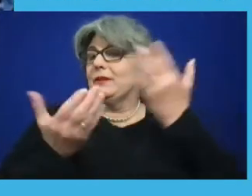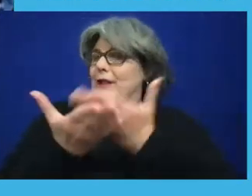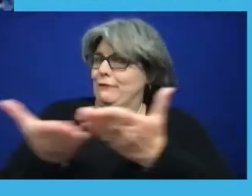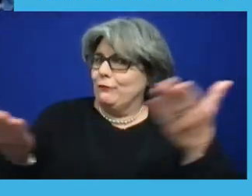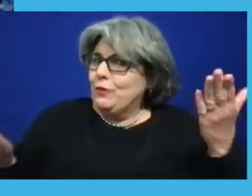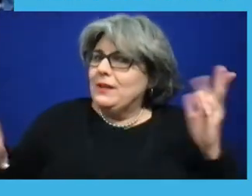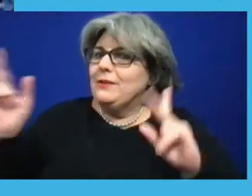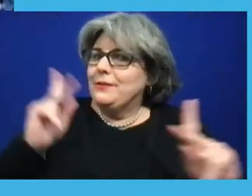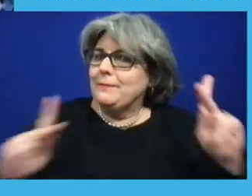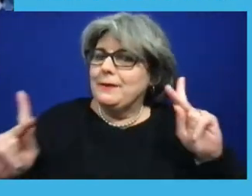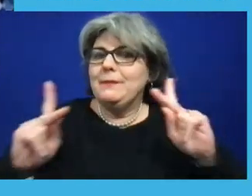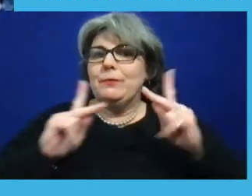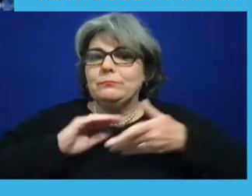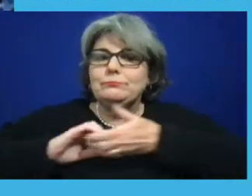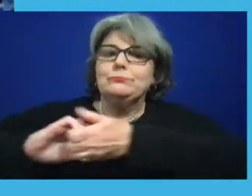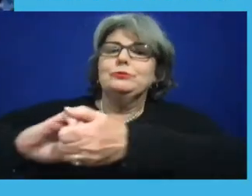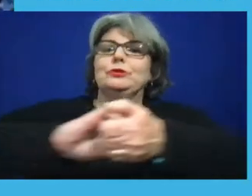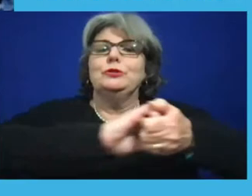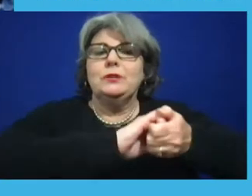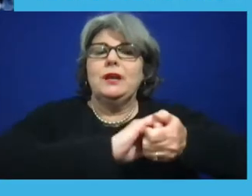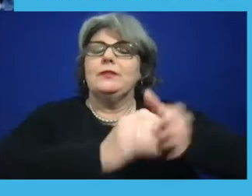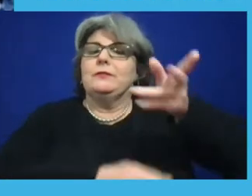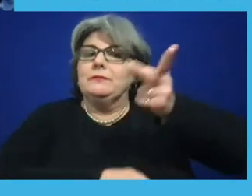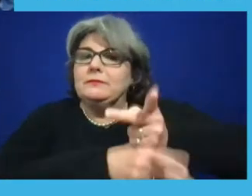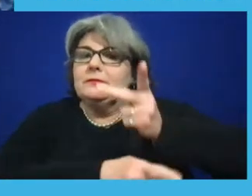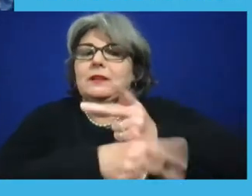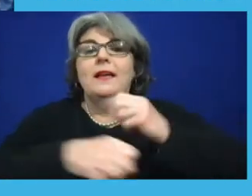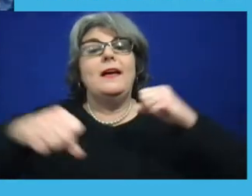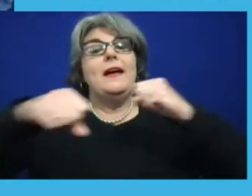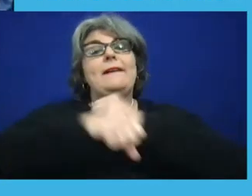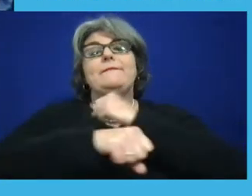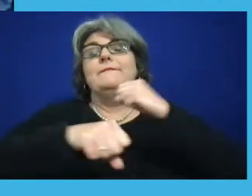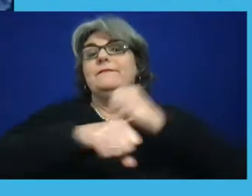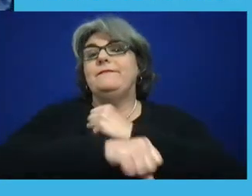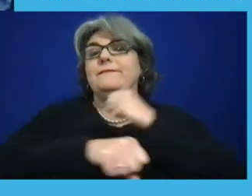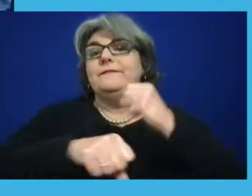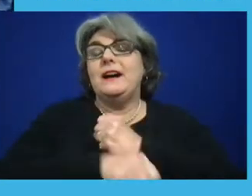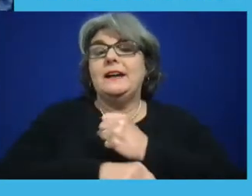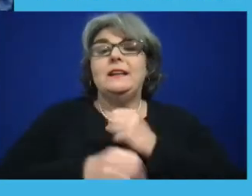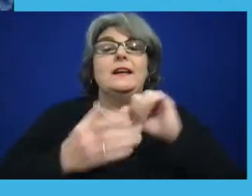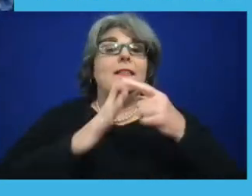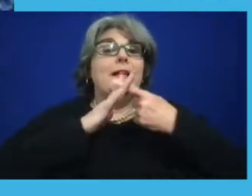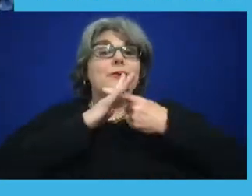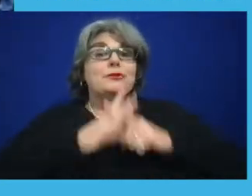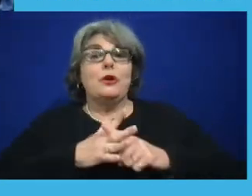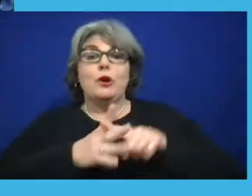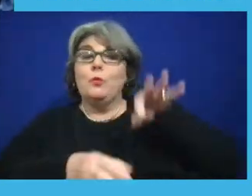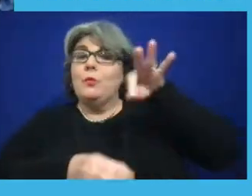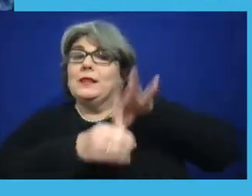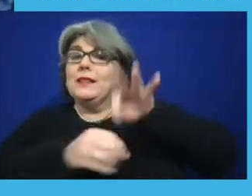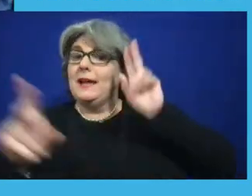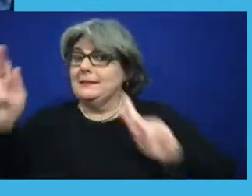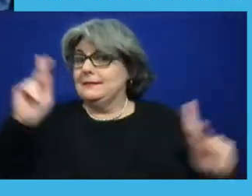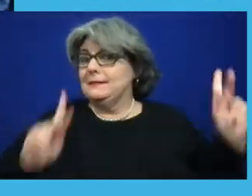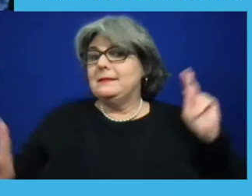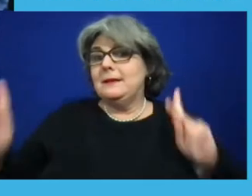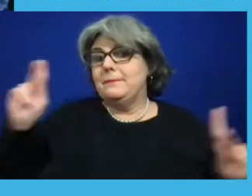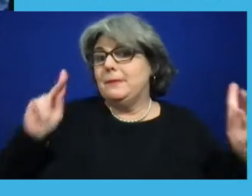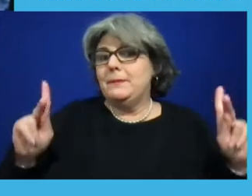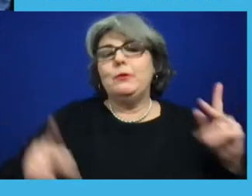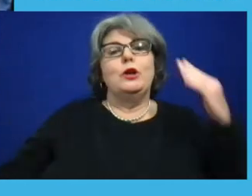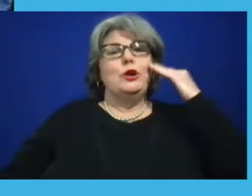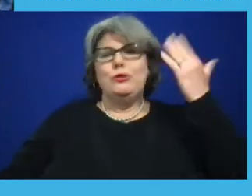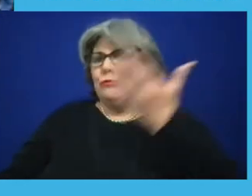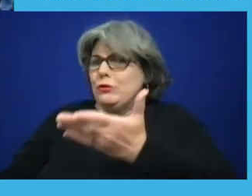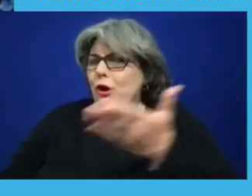The only way to save democracy is if we, together, nurture it and fight for it.